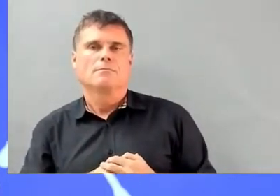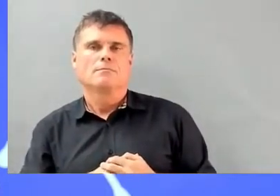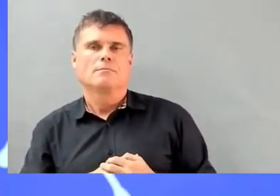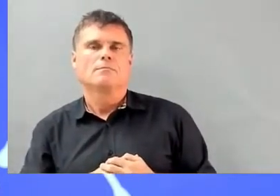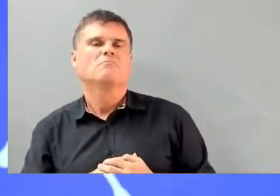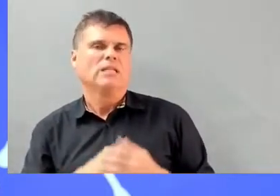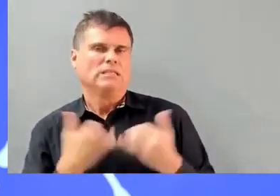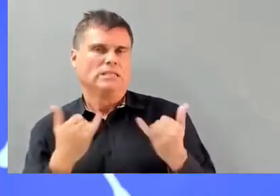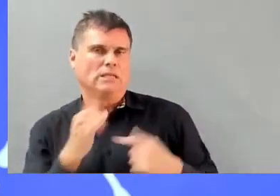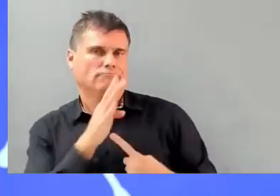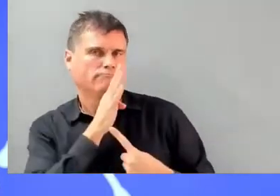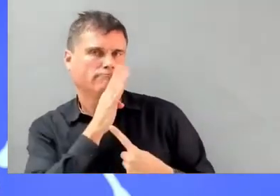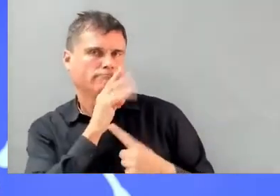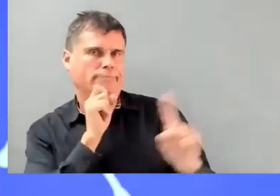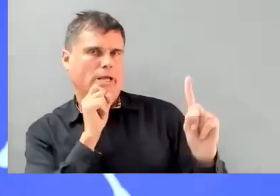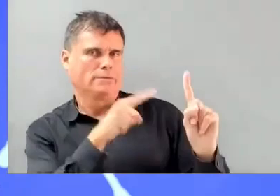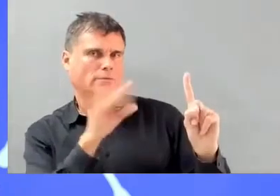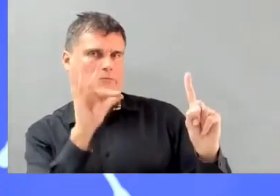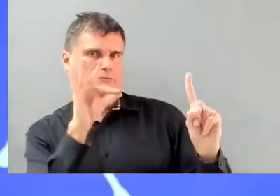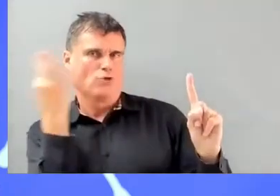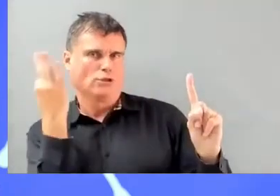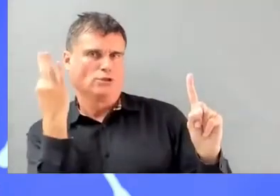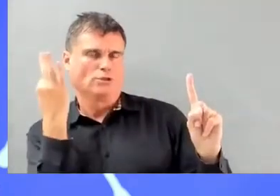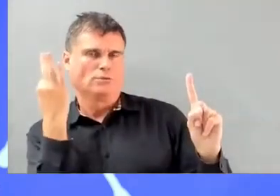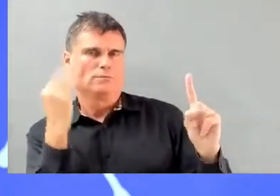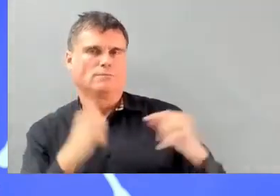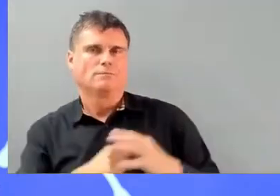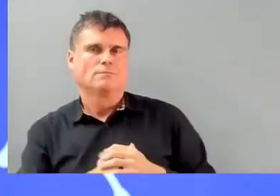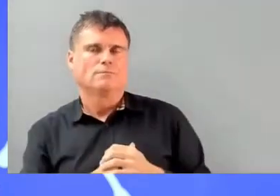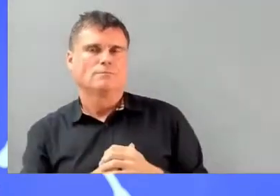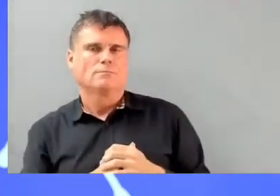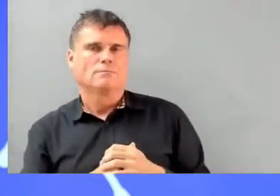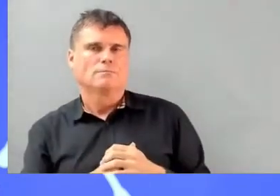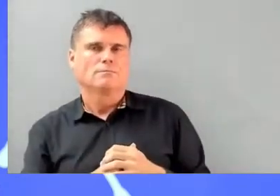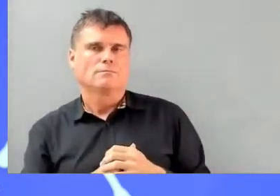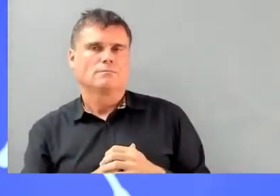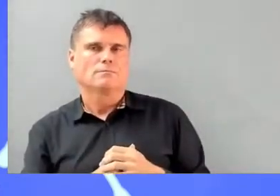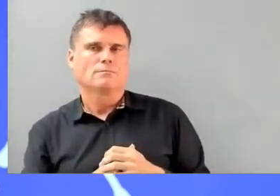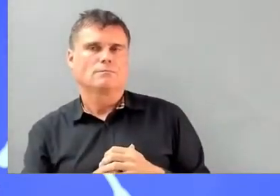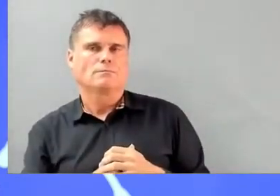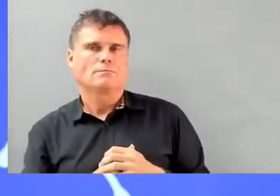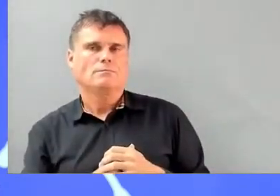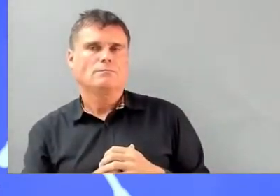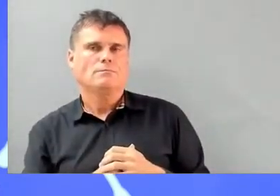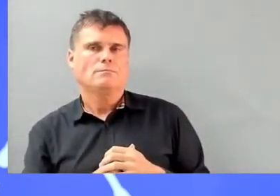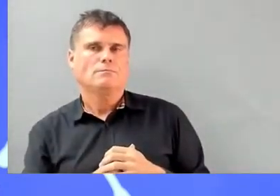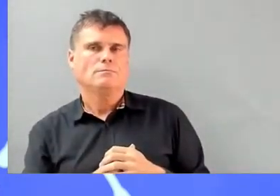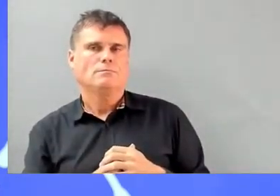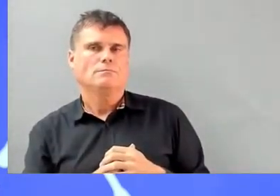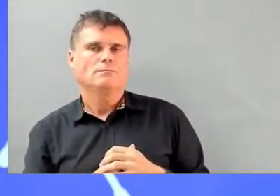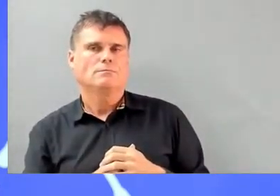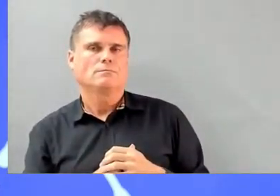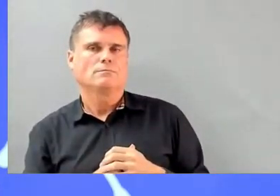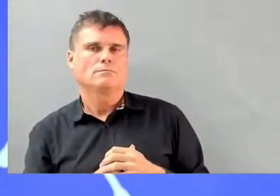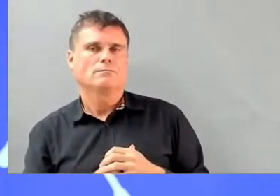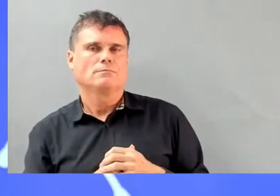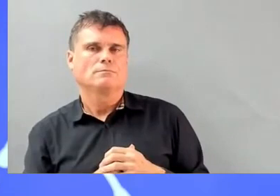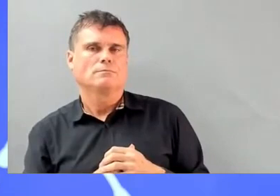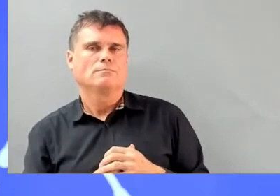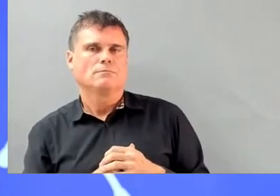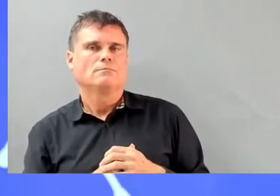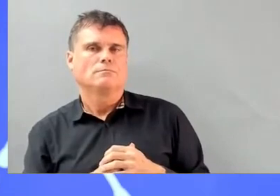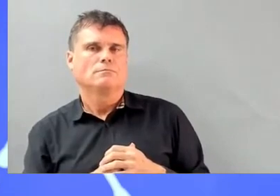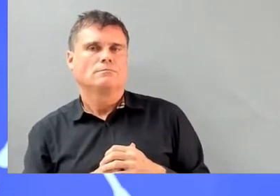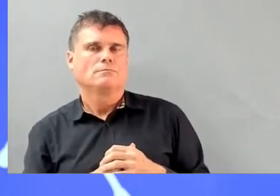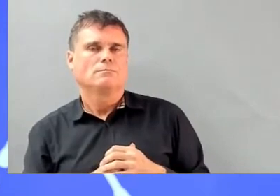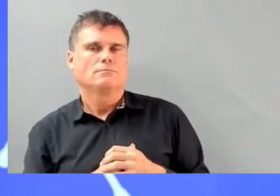famille. Vous avez annoncé aujourd'hui une série de mesures, tripler le nombre de personnes qui pourront accéder à ce programme-là, faciliter